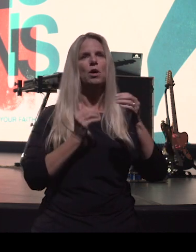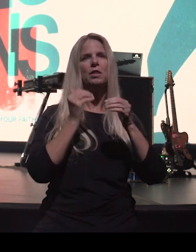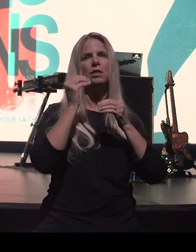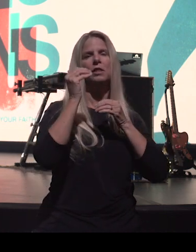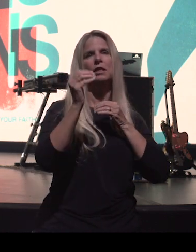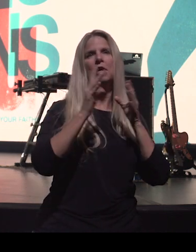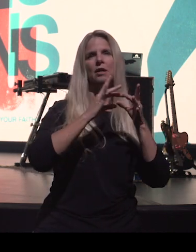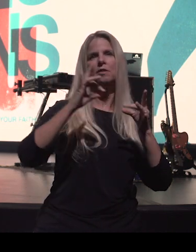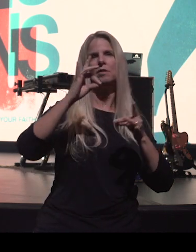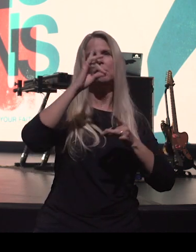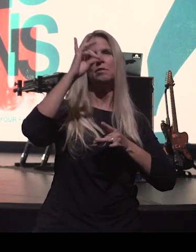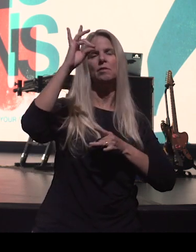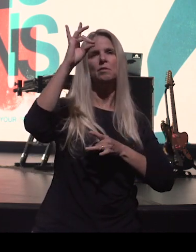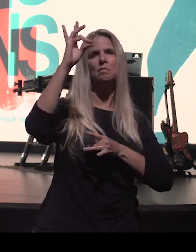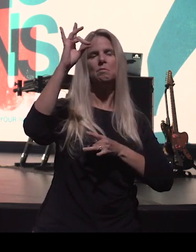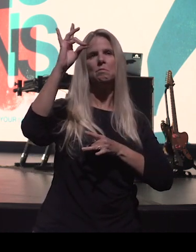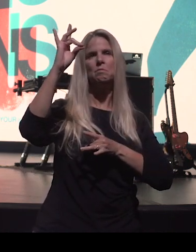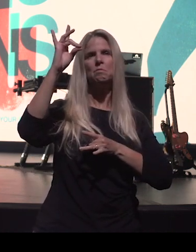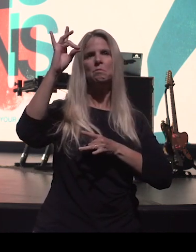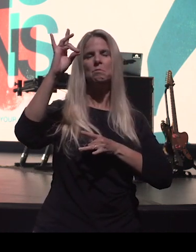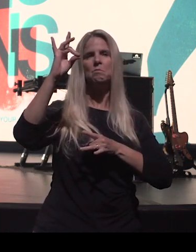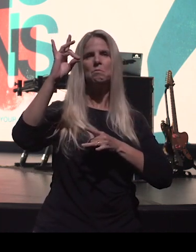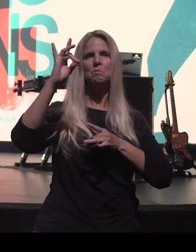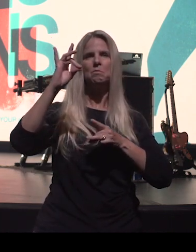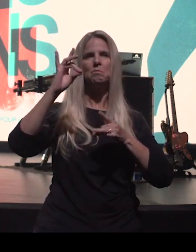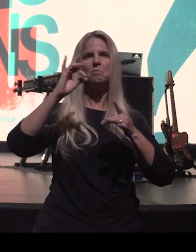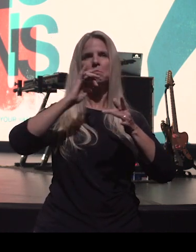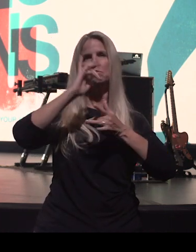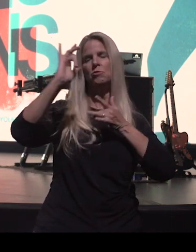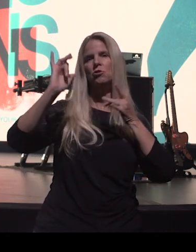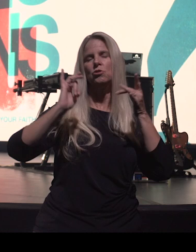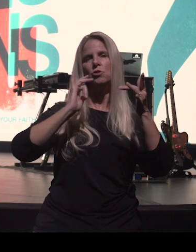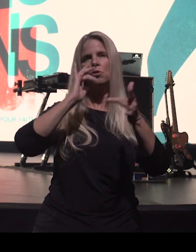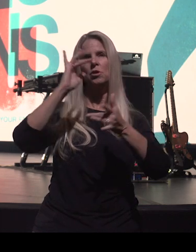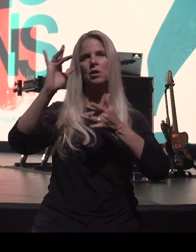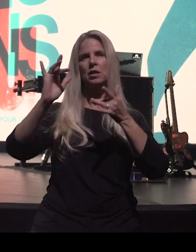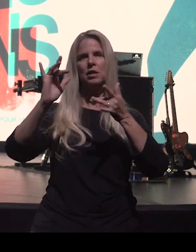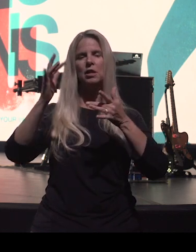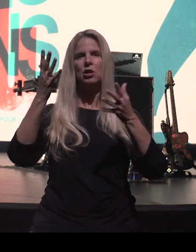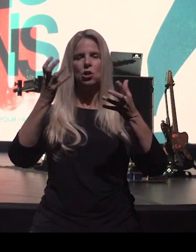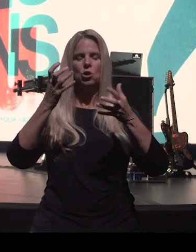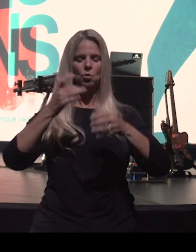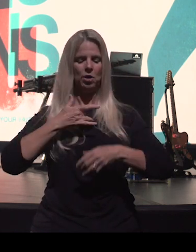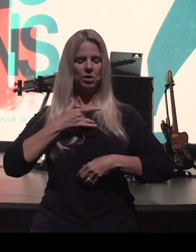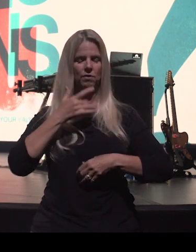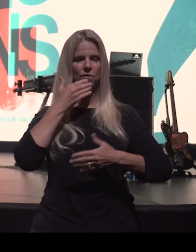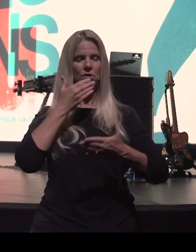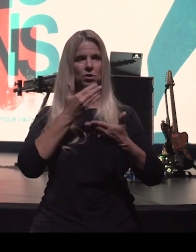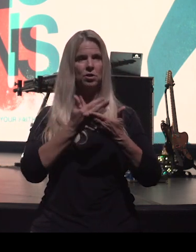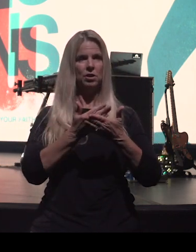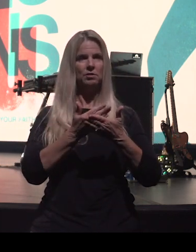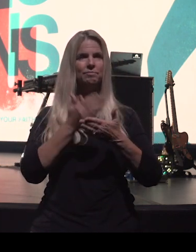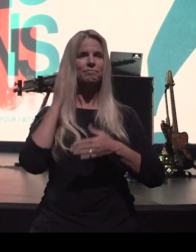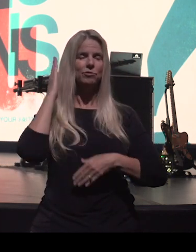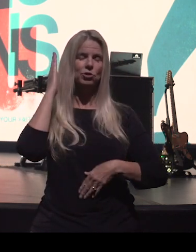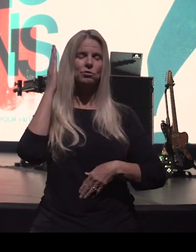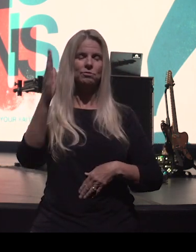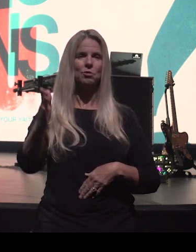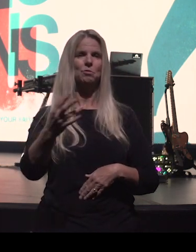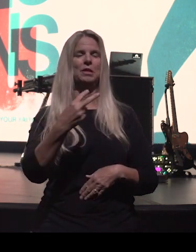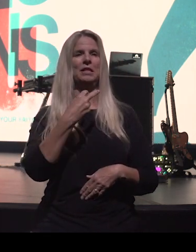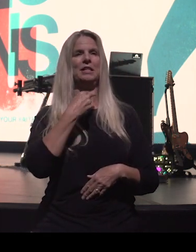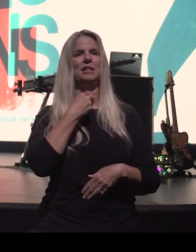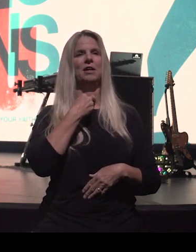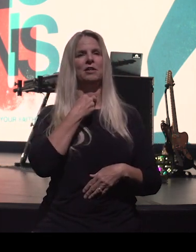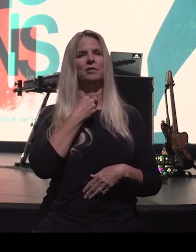want everything to feel good, you'll always find yourself stuck in your faith. You'll find yourself stuck in life. Can